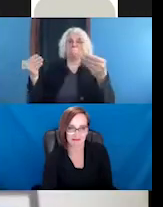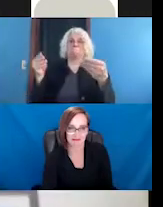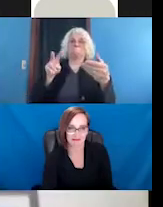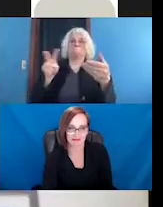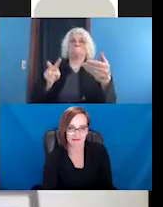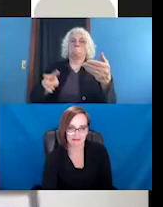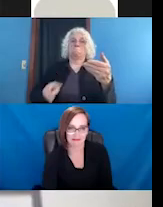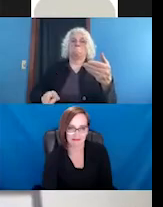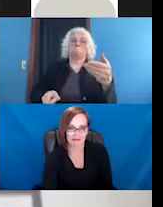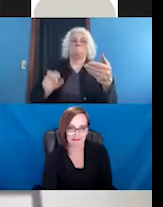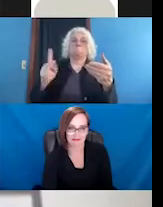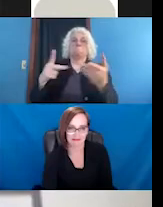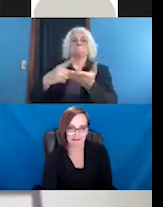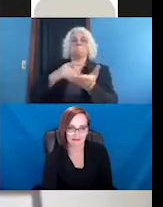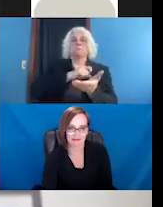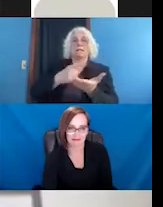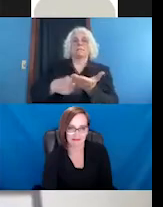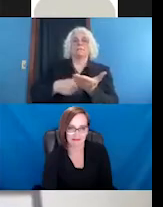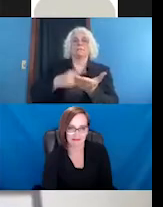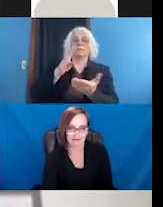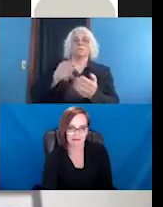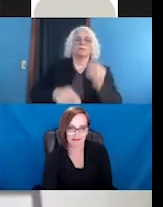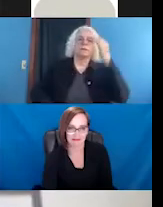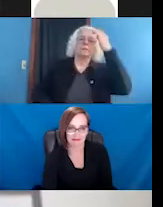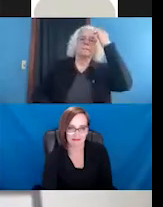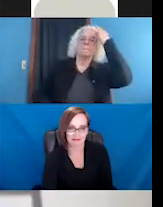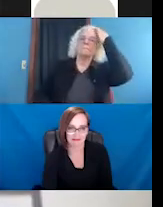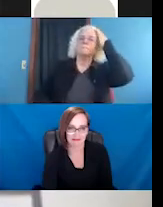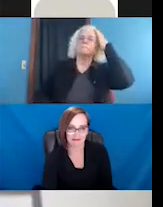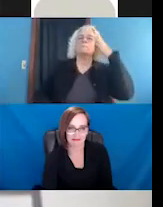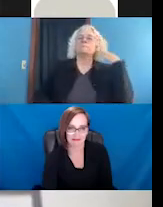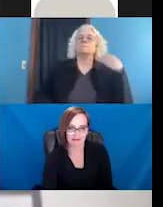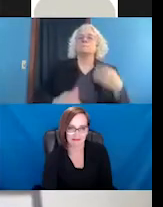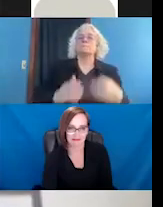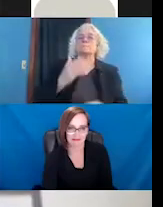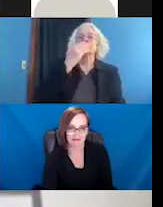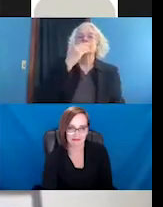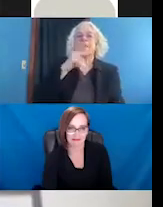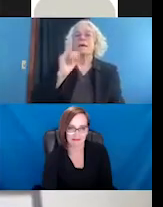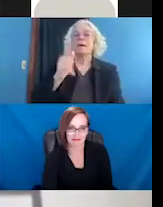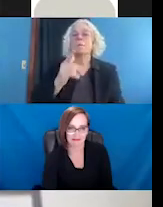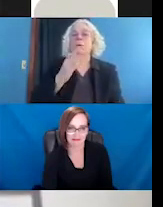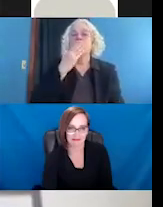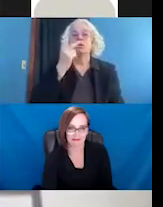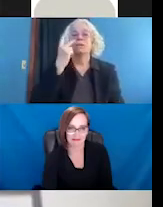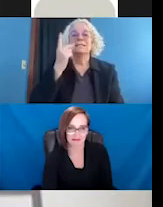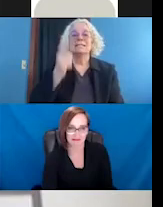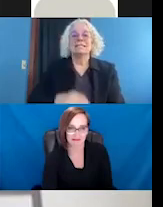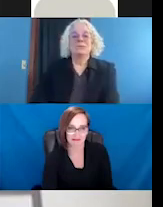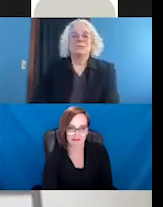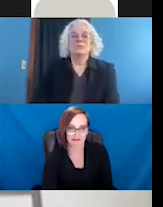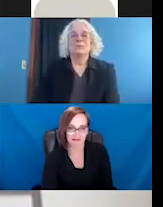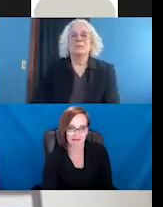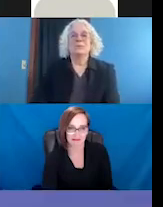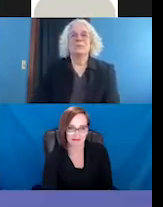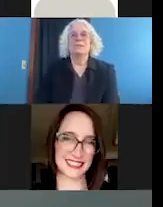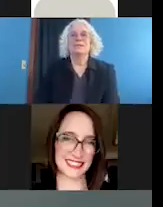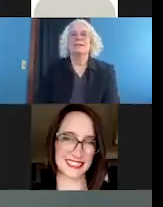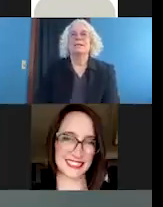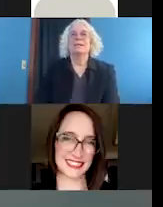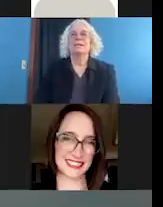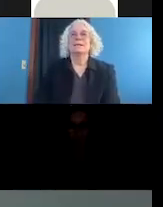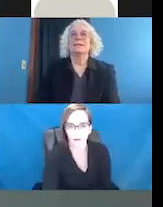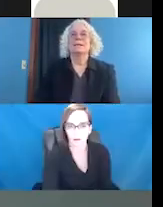hearing. Thanks, Nick Paul. and Elizabeth. Thank you so much. Good to see you all. Elizabeth Fresh, I'm the Chief of Staff over at DEED. As